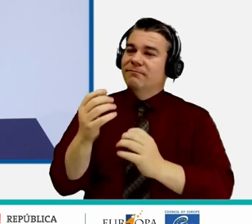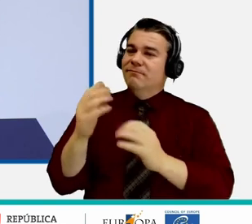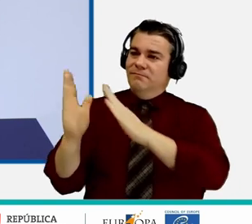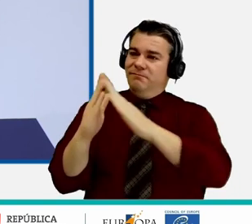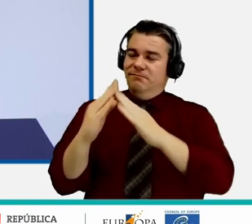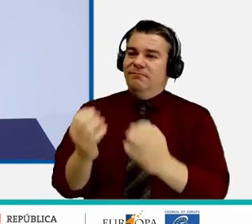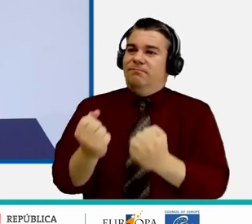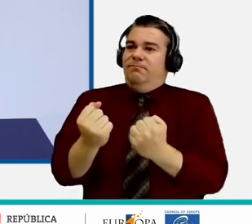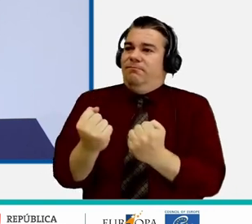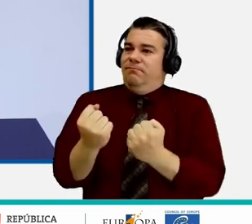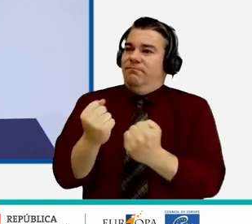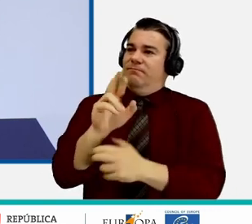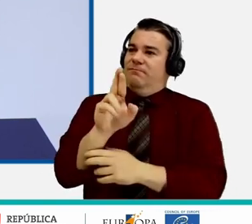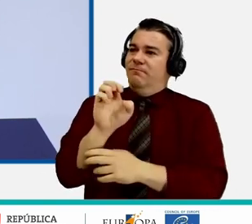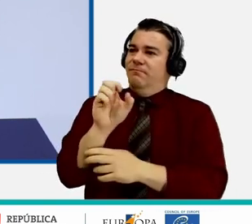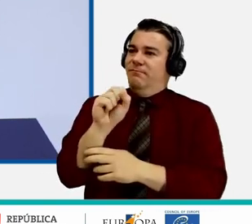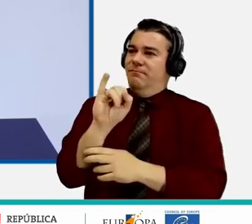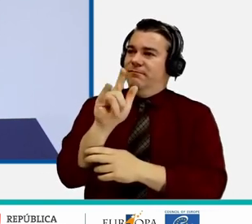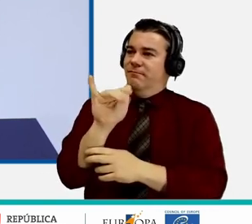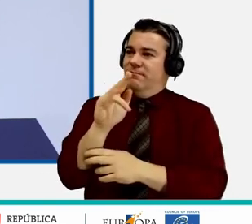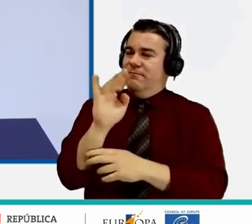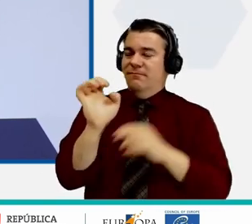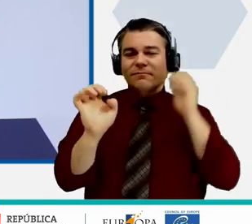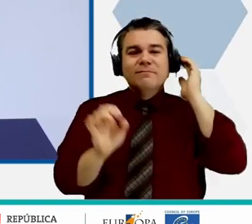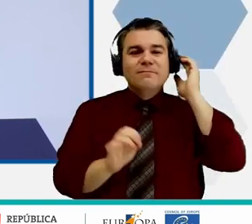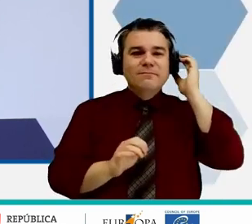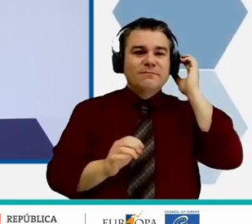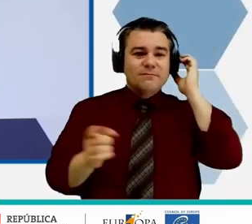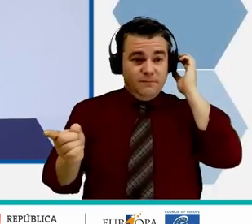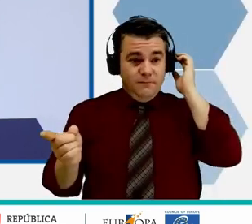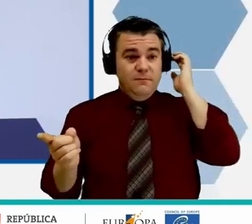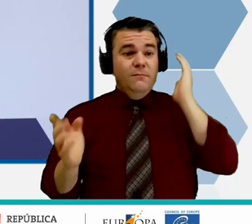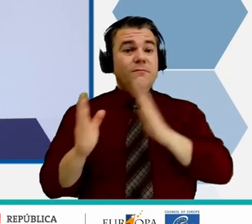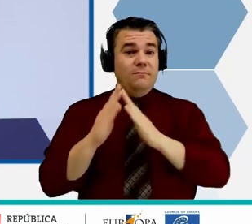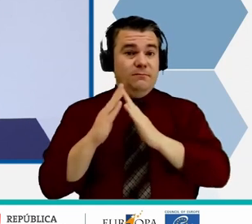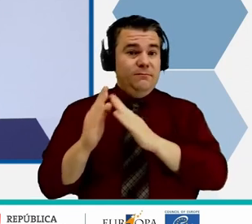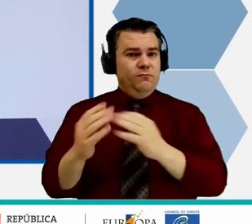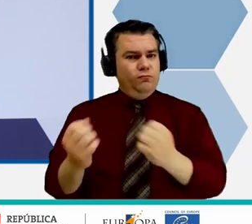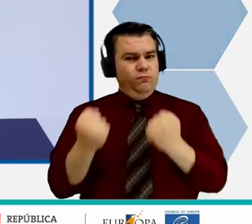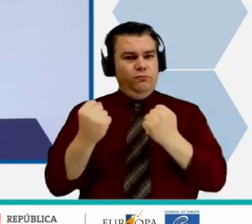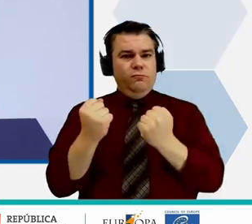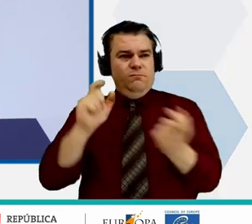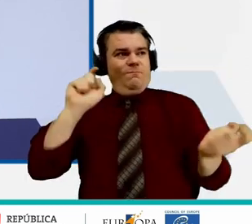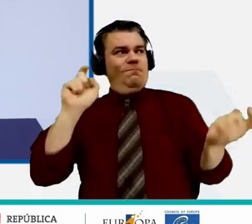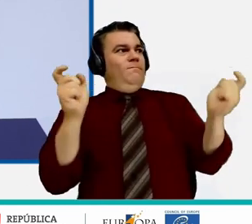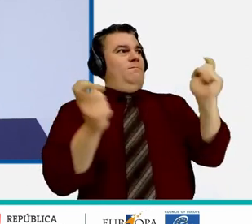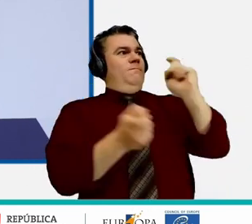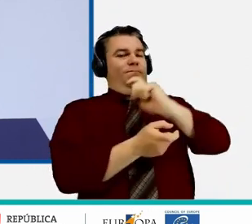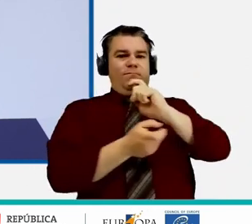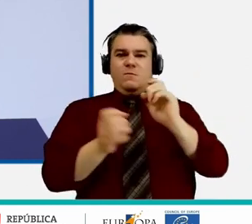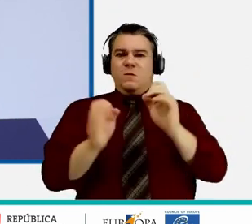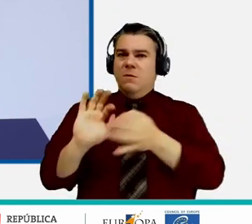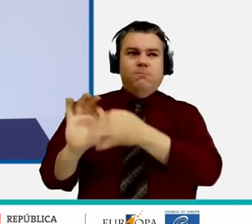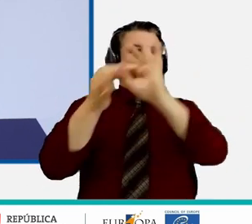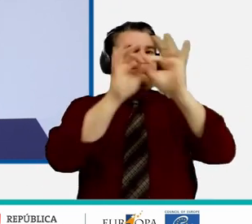hub. Barcelona has been one of the most innovative cities, reinventing itself and building resilience over